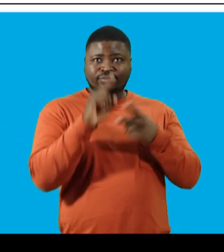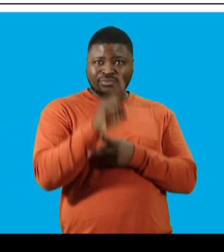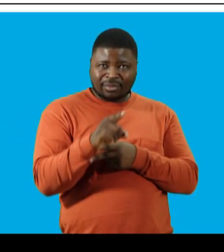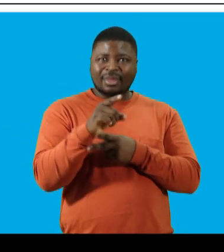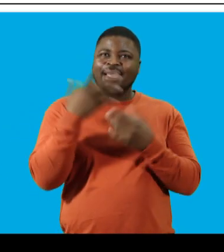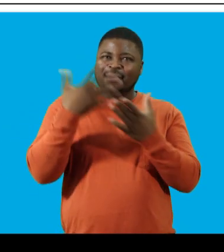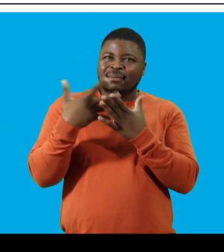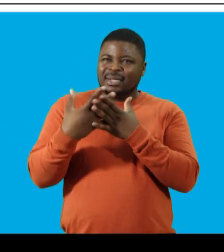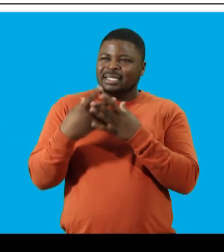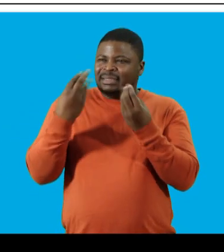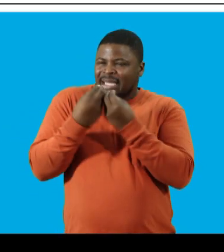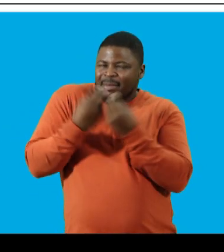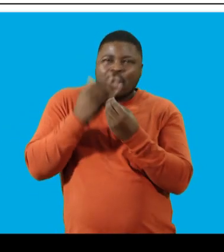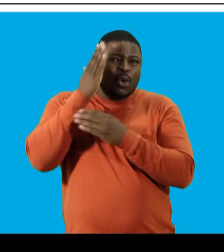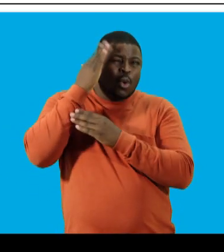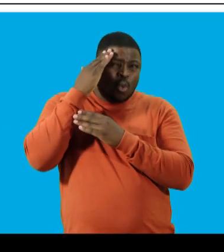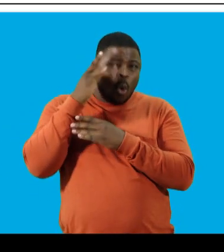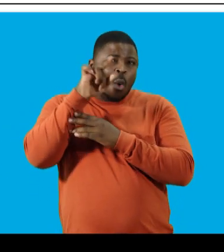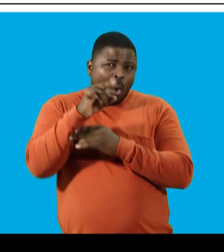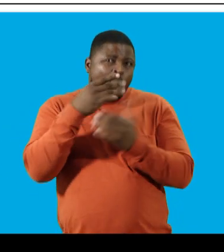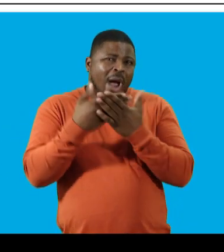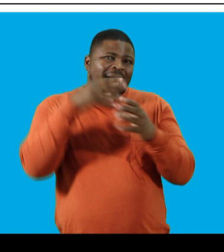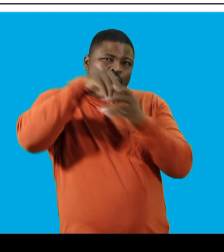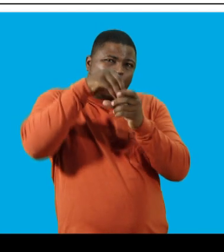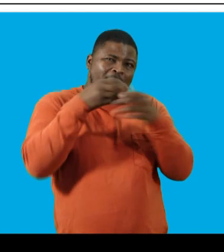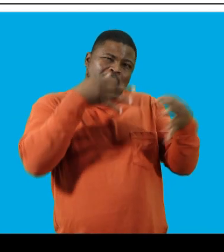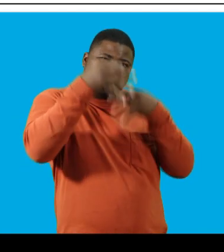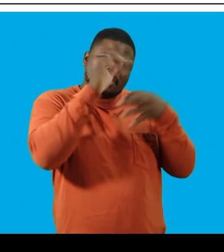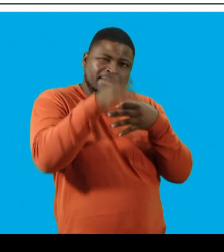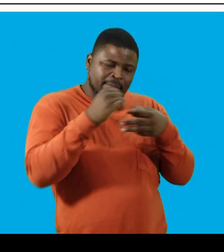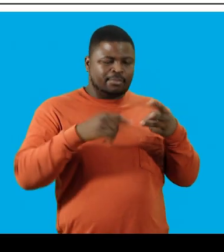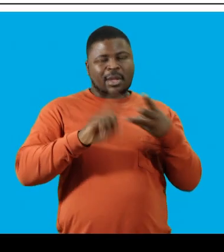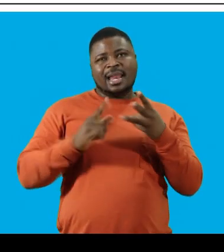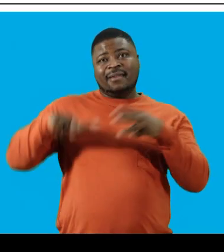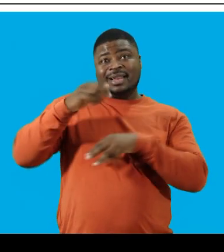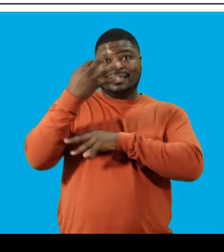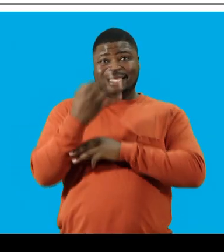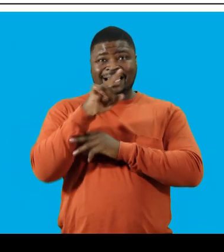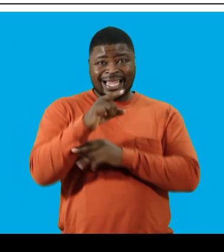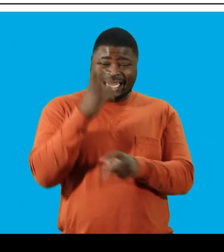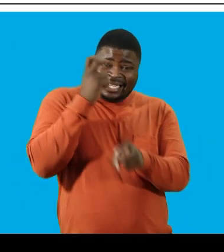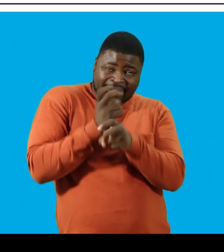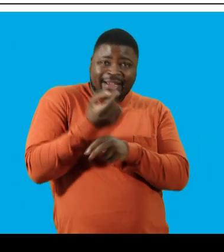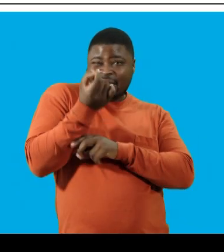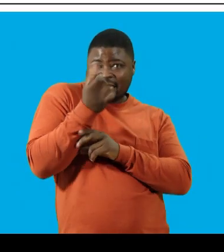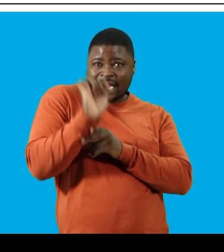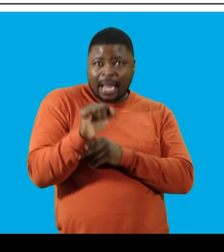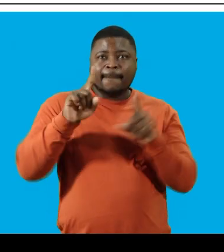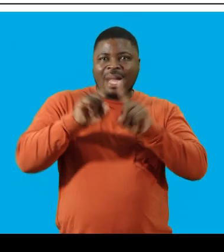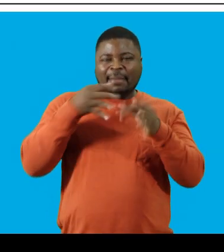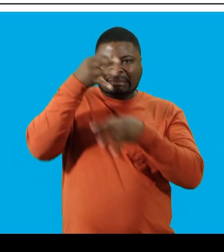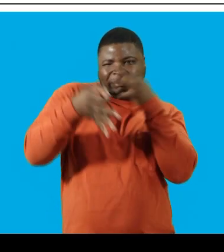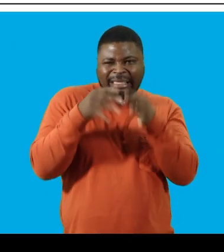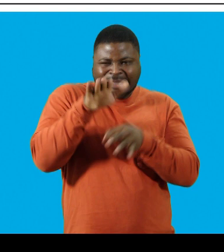procedures in familiar context. Level 3 is a little bit more difficult. It's where you apply